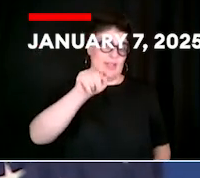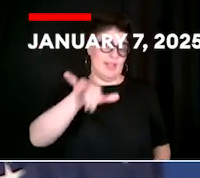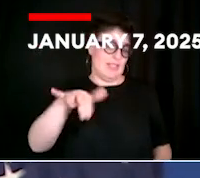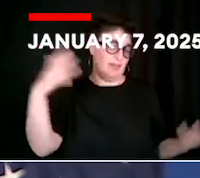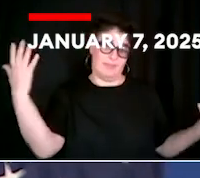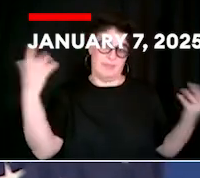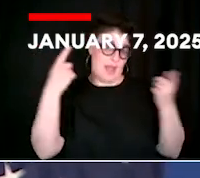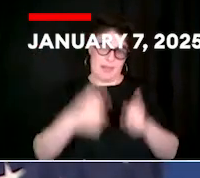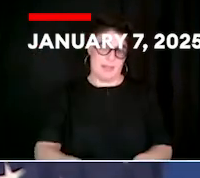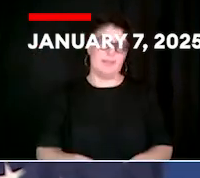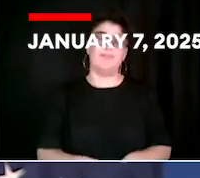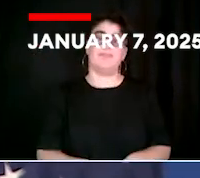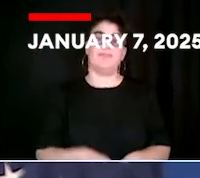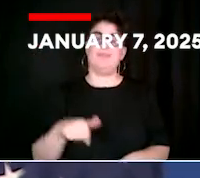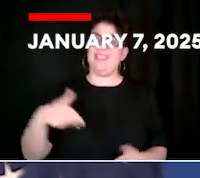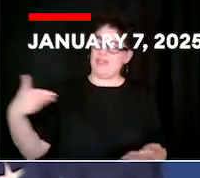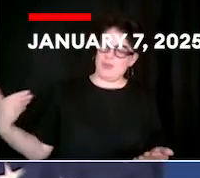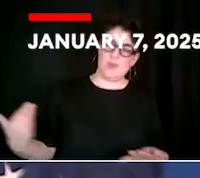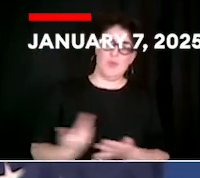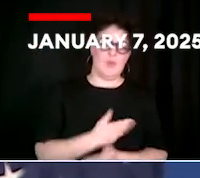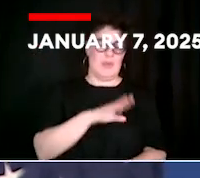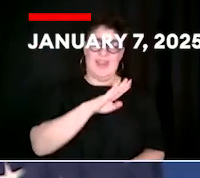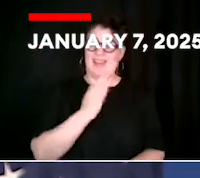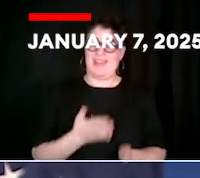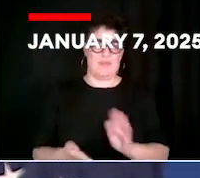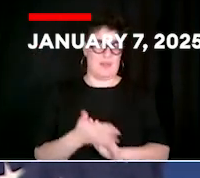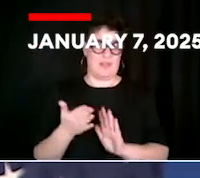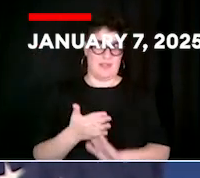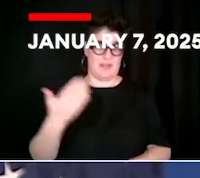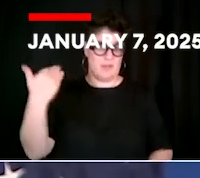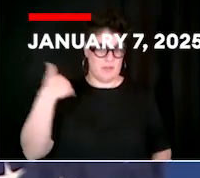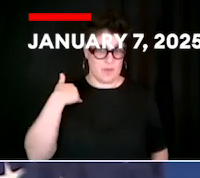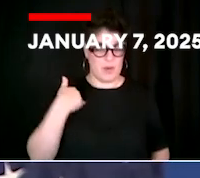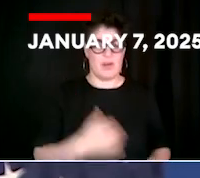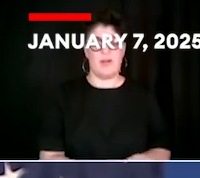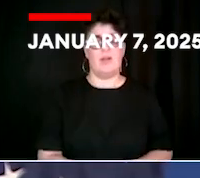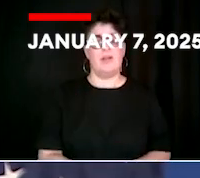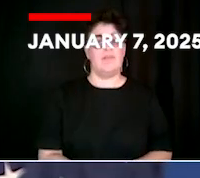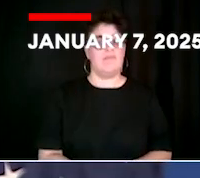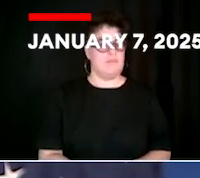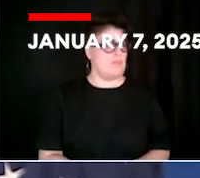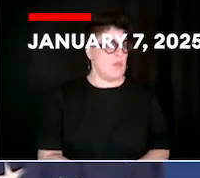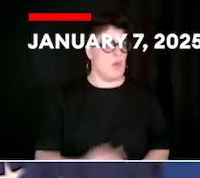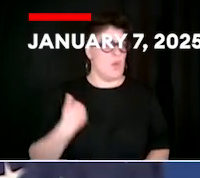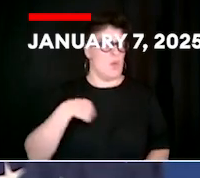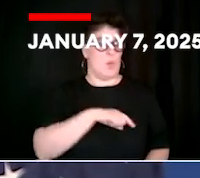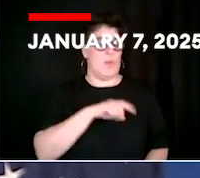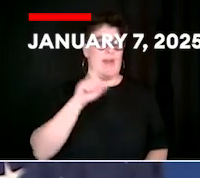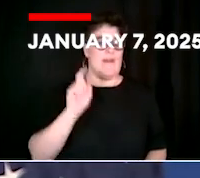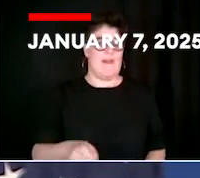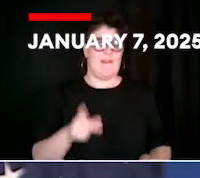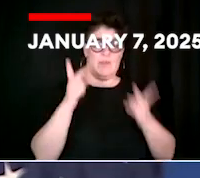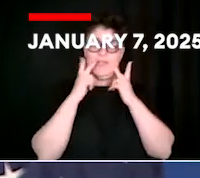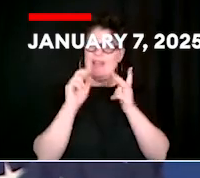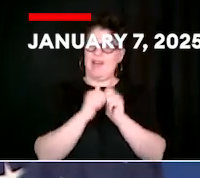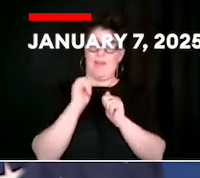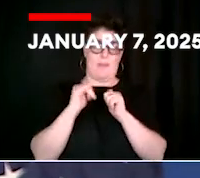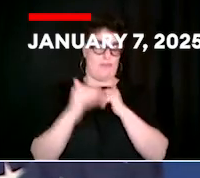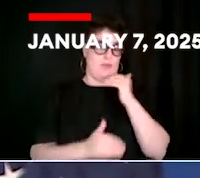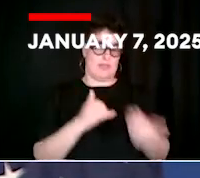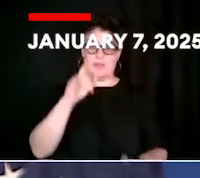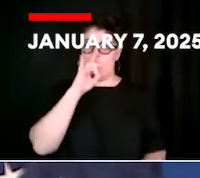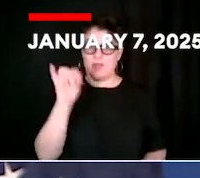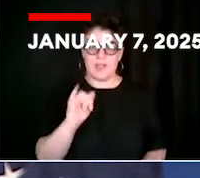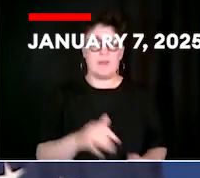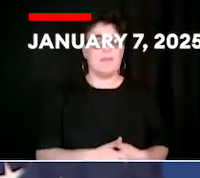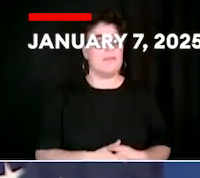is something brand new. It has never been done in our city before. And we need to see how the process is. There's going to be, no matter